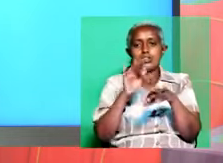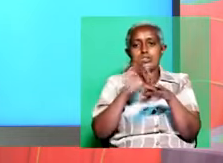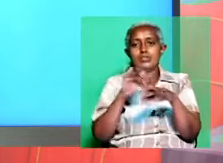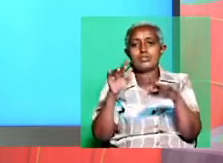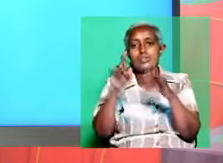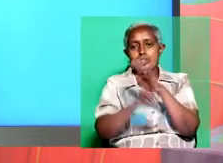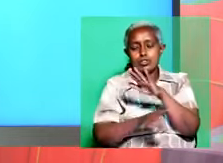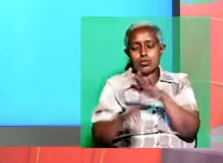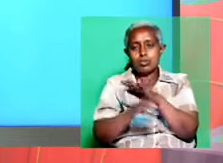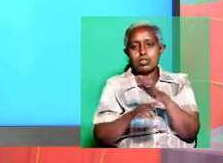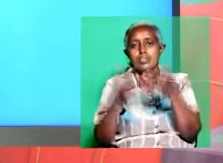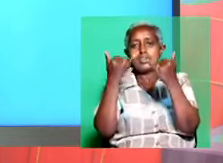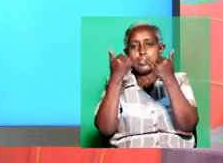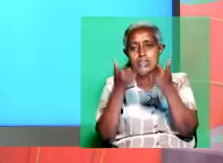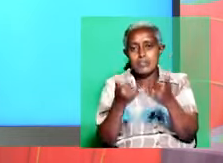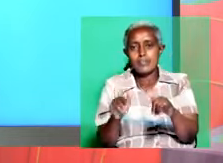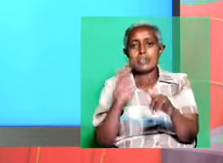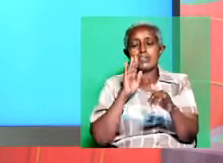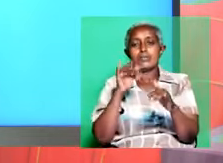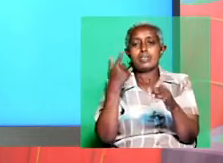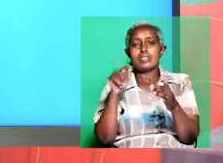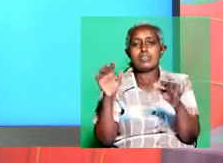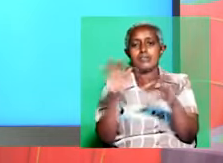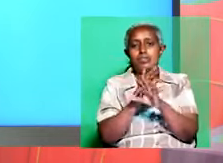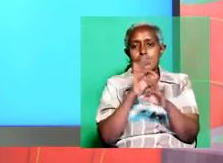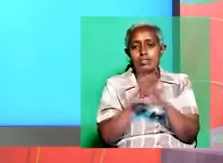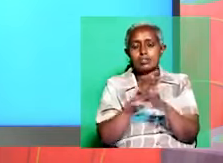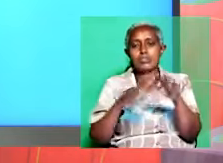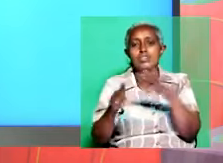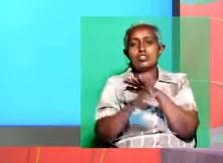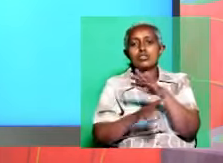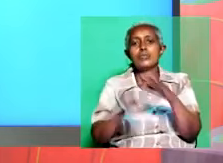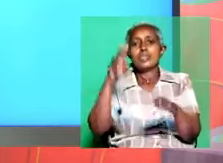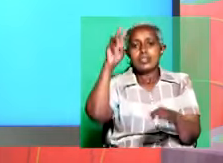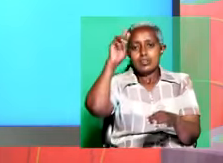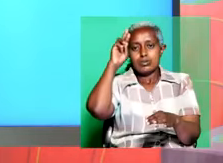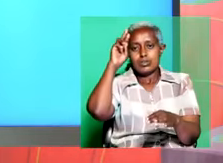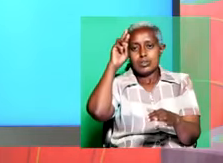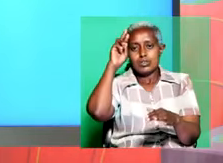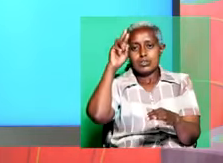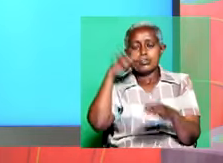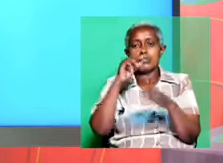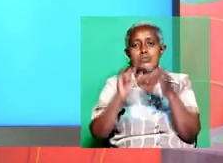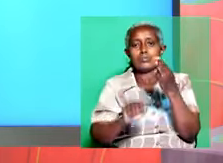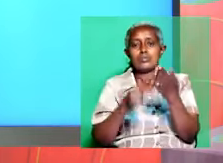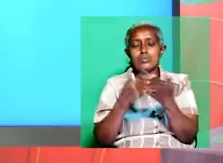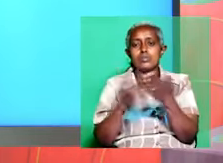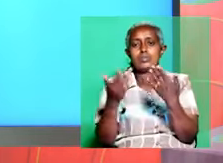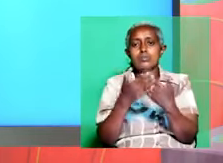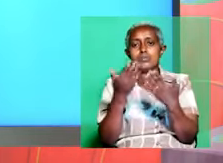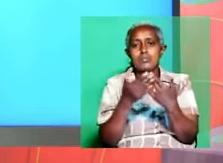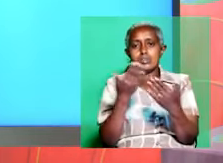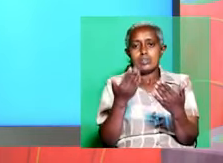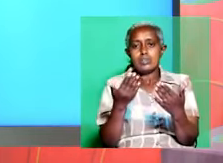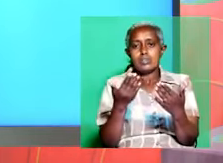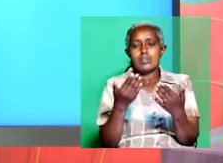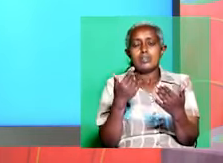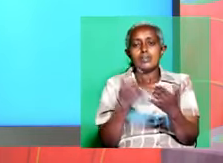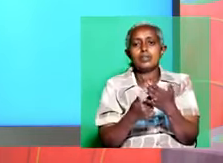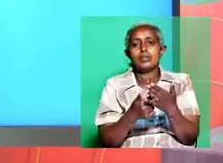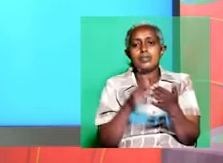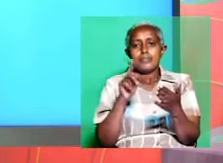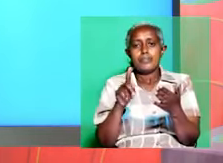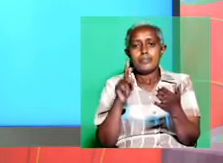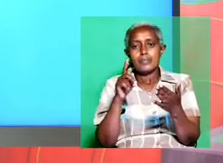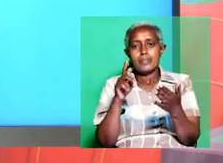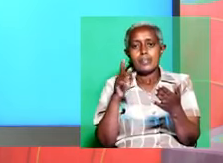the denominator divided by the function on denominator square. So simplifying this, you'll have this